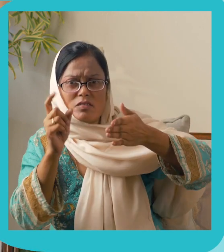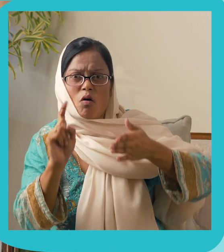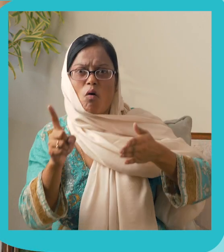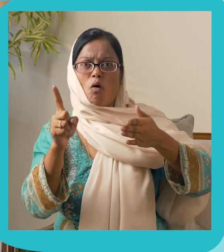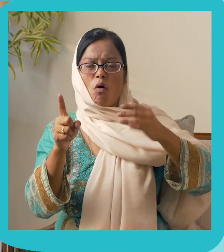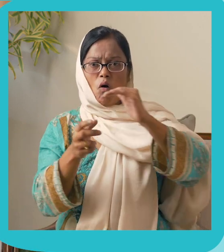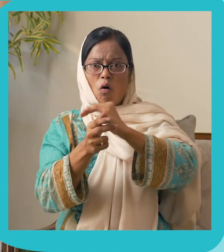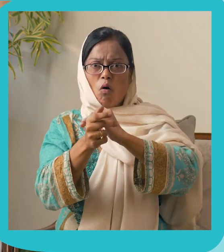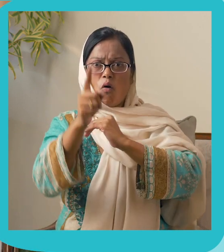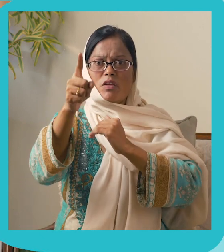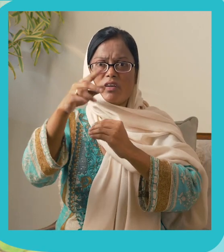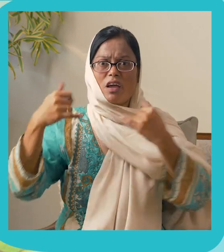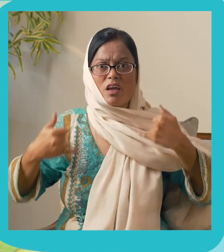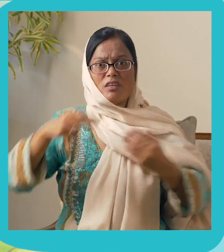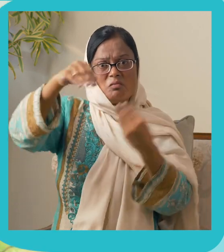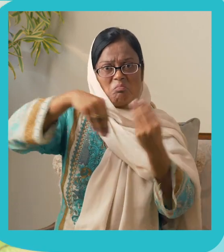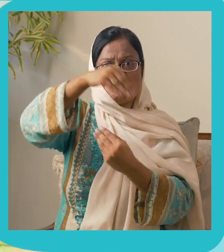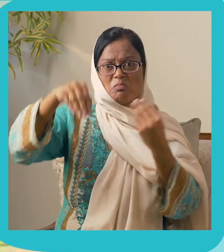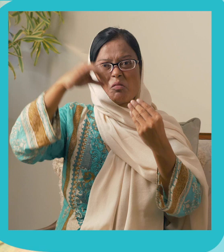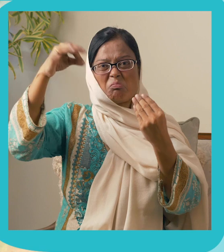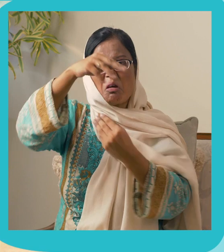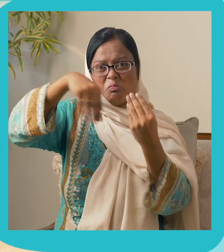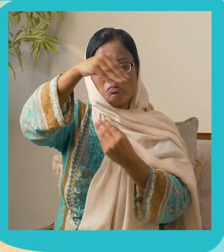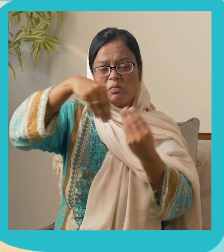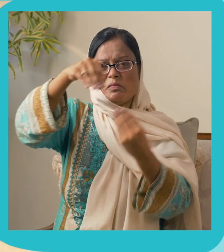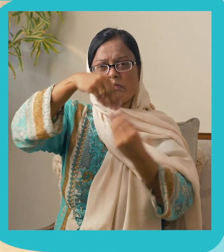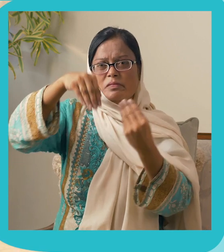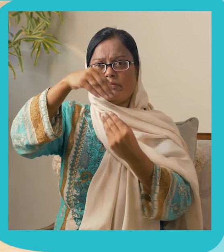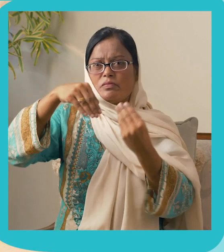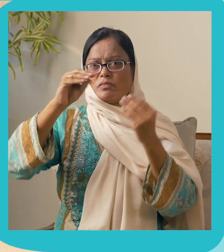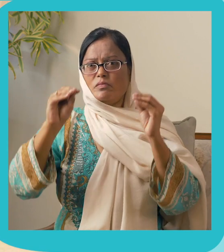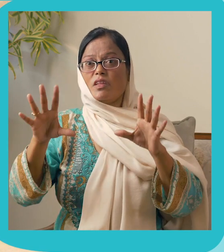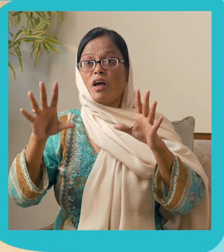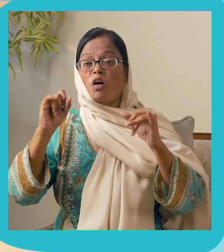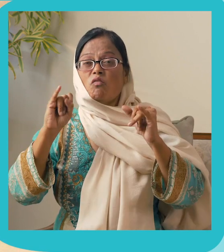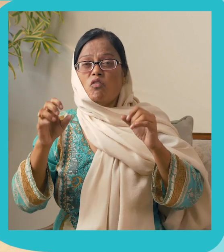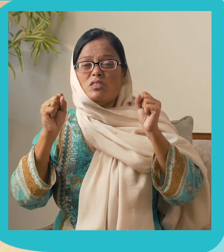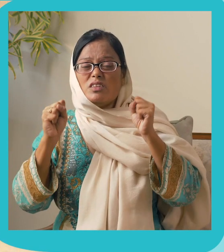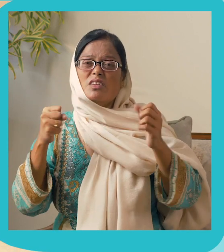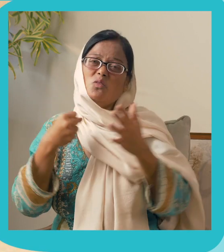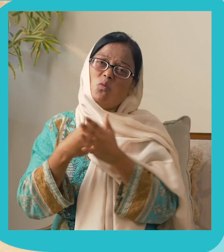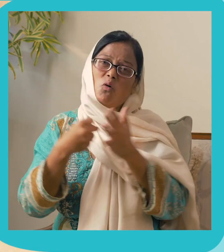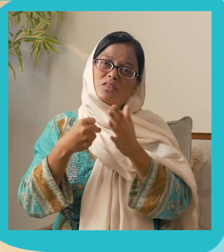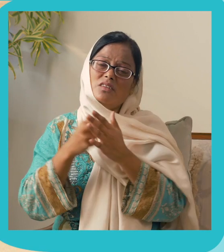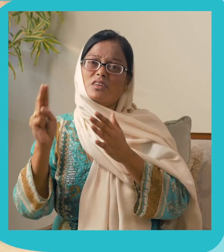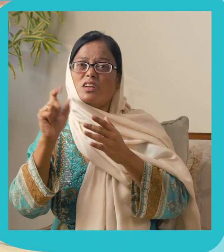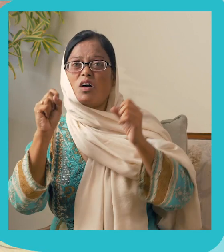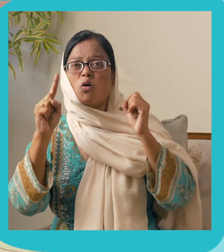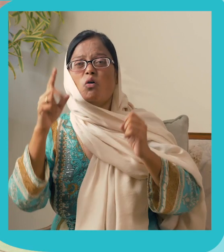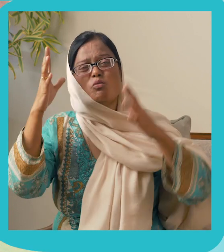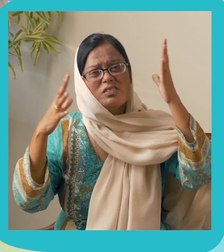him and wrapped itself around his body. The more he struggled, the more he got